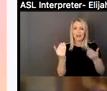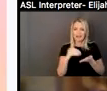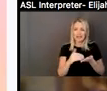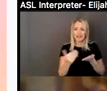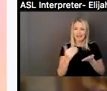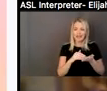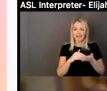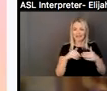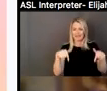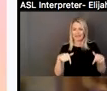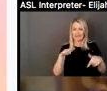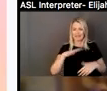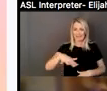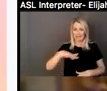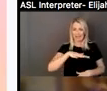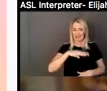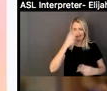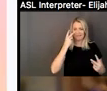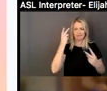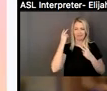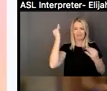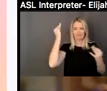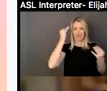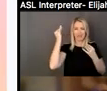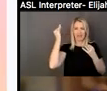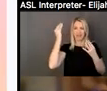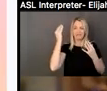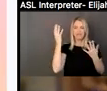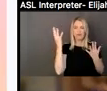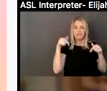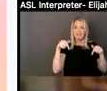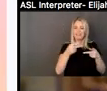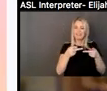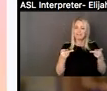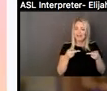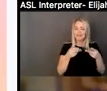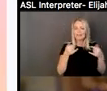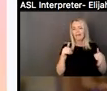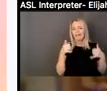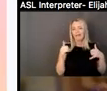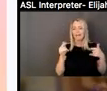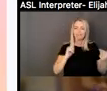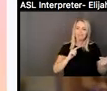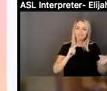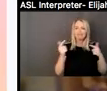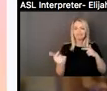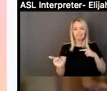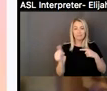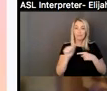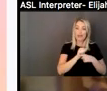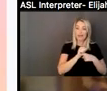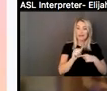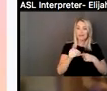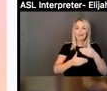and reminding yourself what this space, what this play, what being in this practice and this process allowed